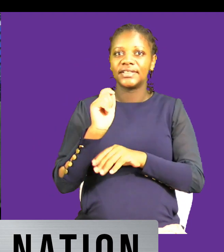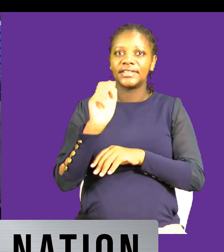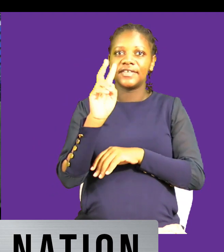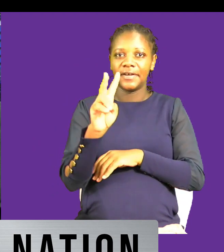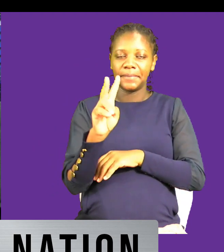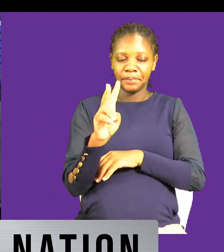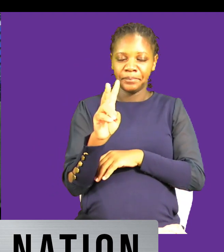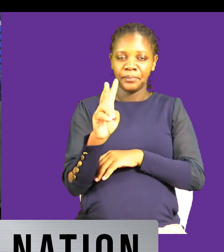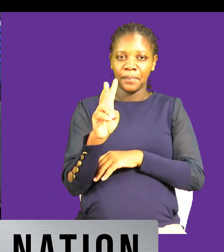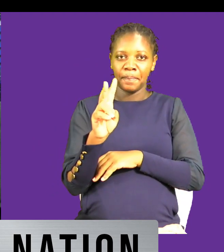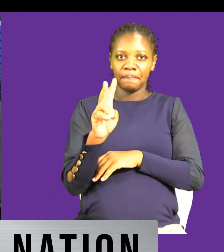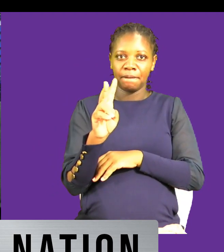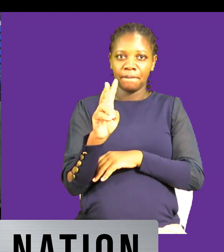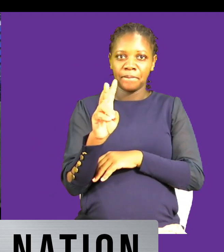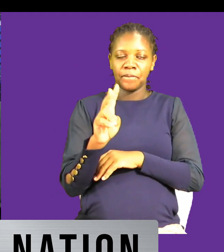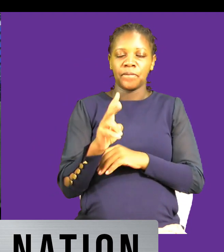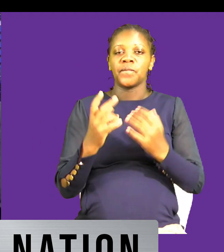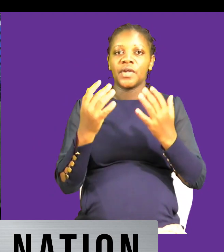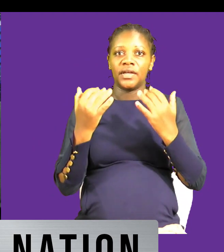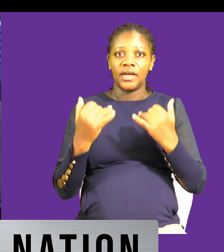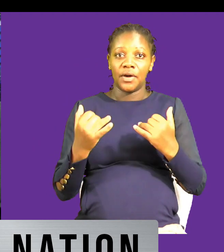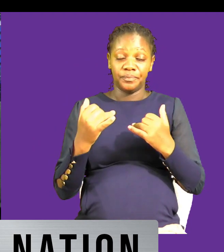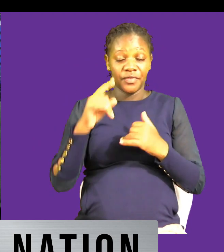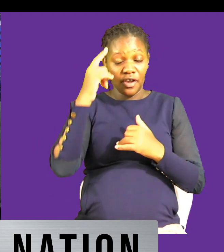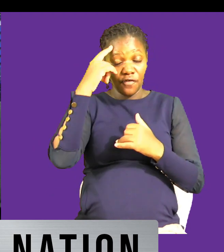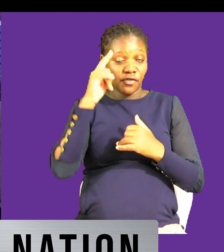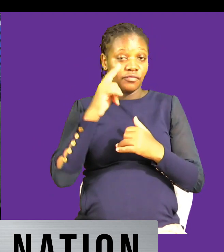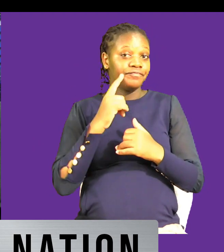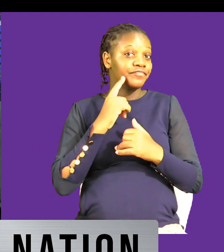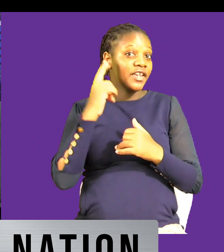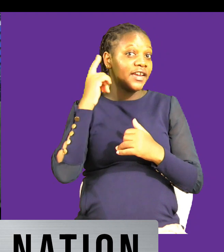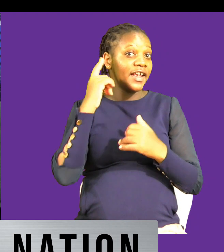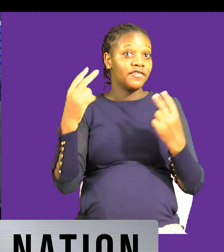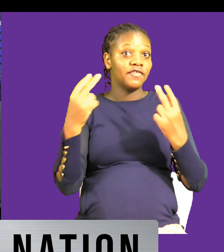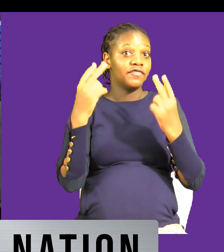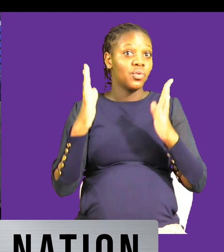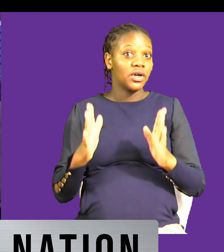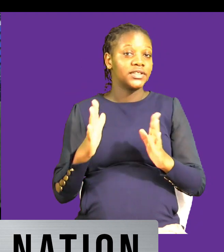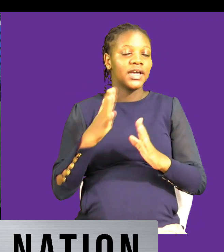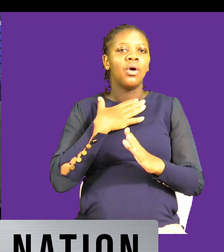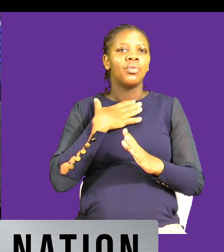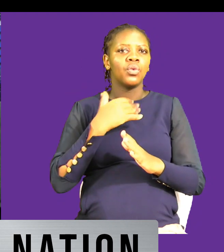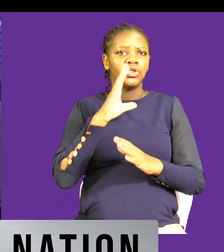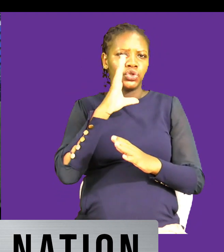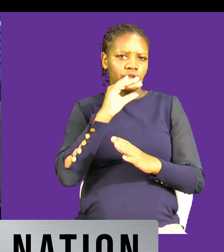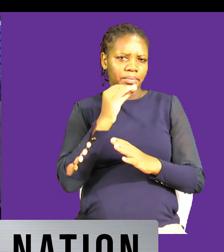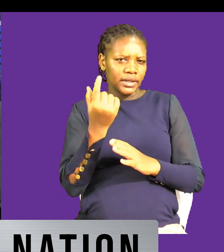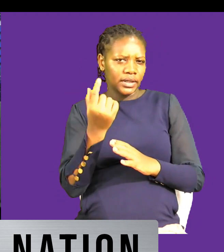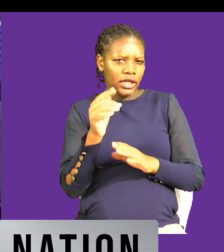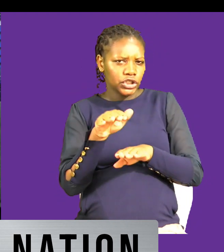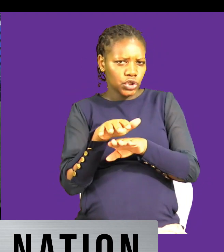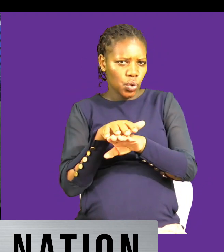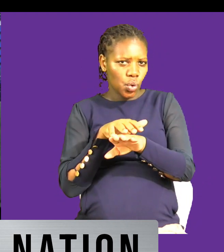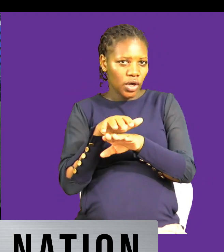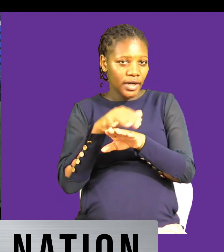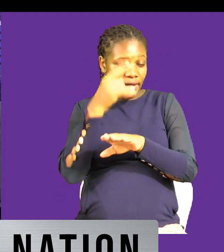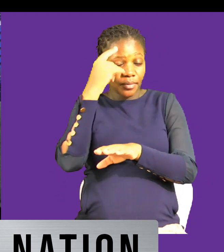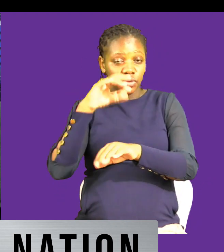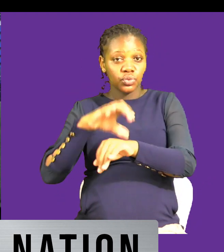our hearing impaired viewers, tutapeleka polepole Nicholas. Because we've gotten a comment